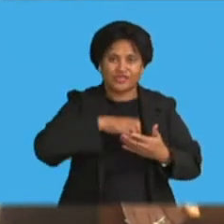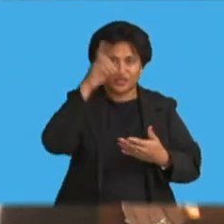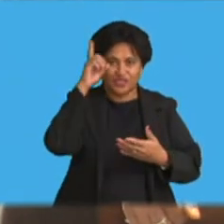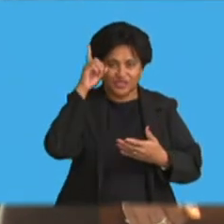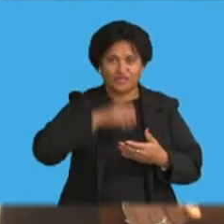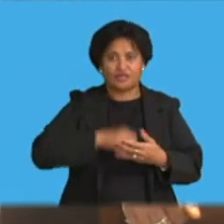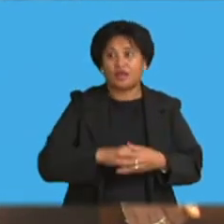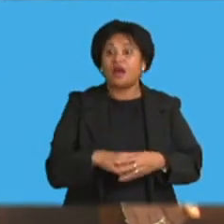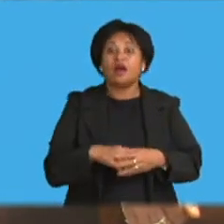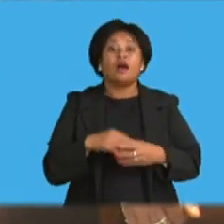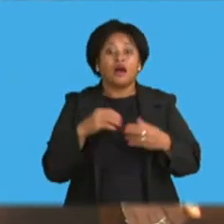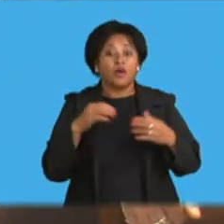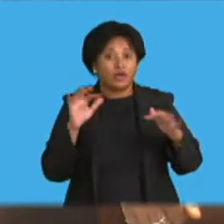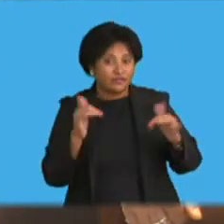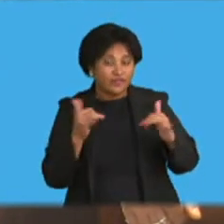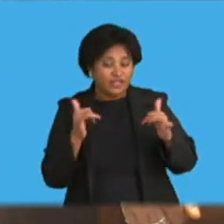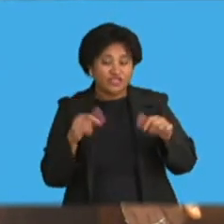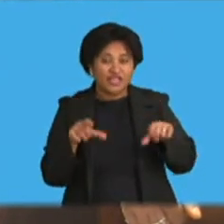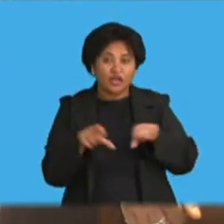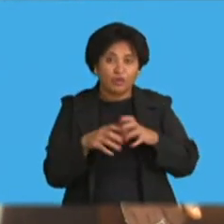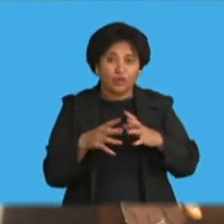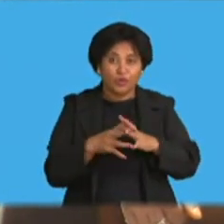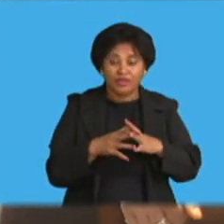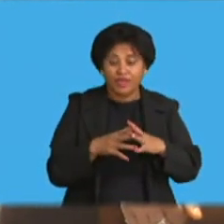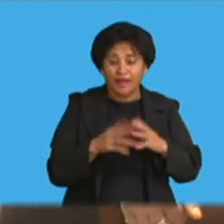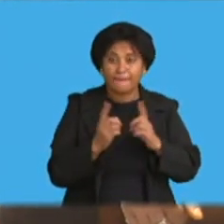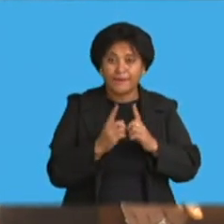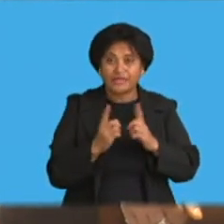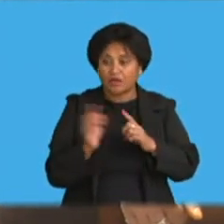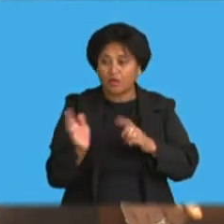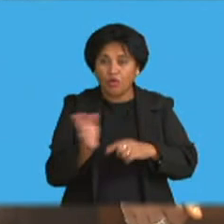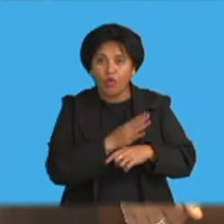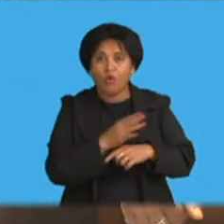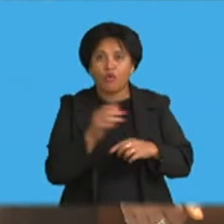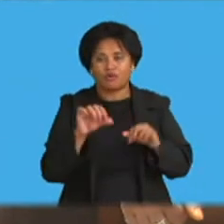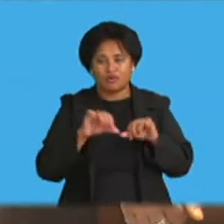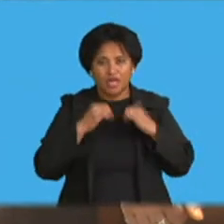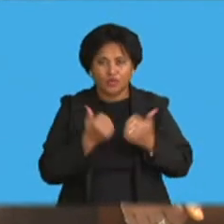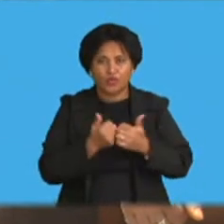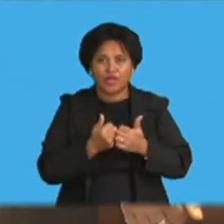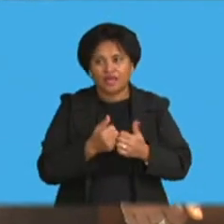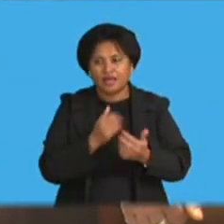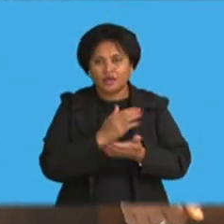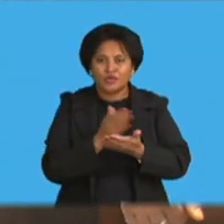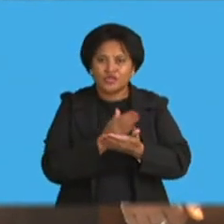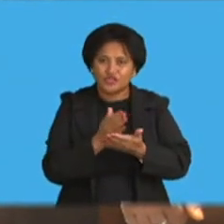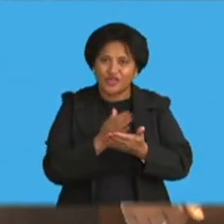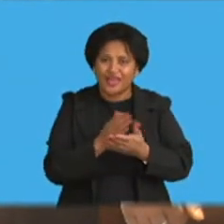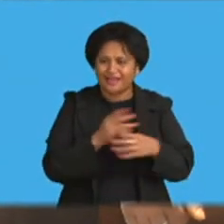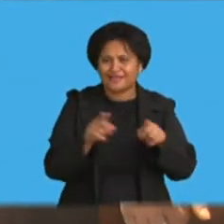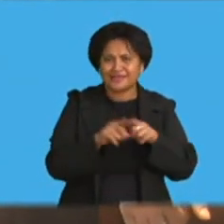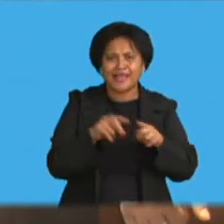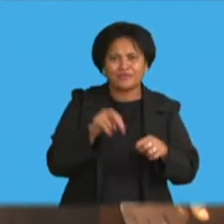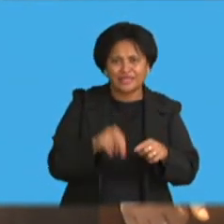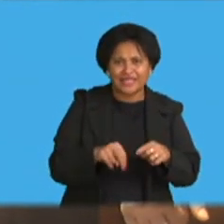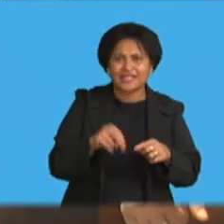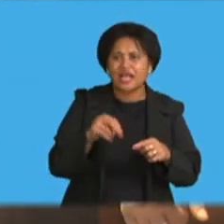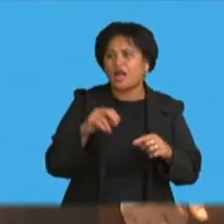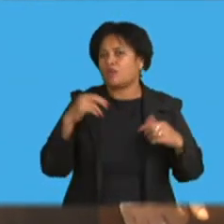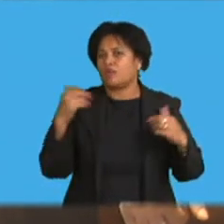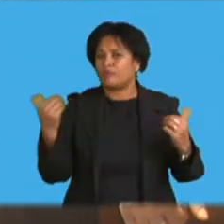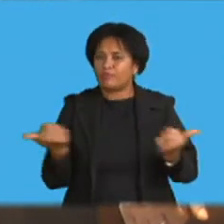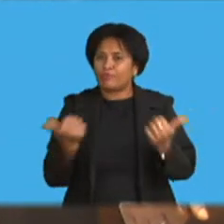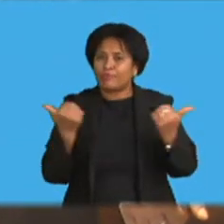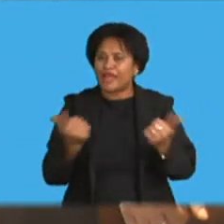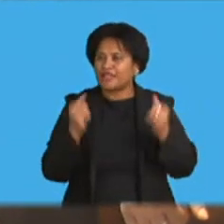CCEM 3-day meeting, the Commonwealth Ministers acknowledged that we share similar needs among our countries, that the opportunities to work together are many, that